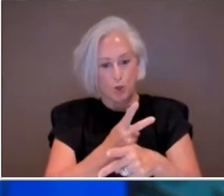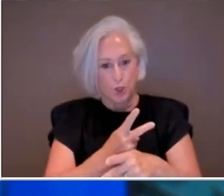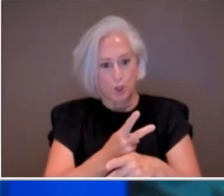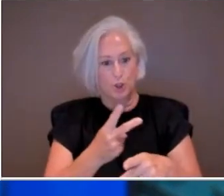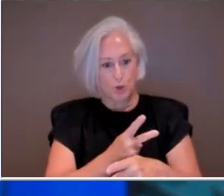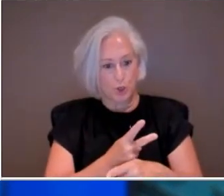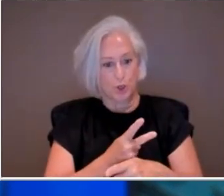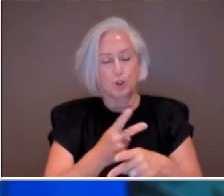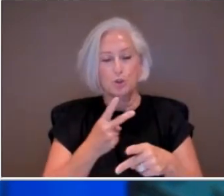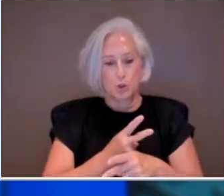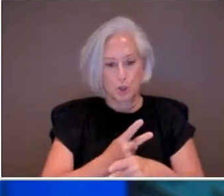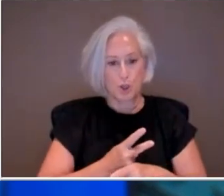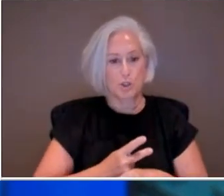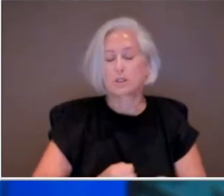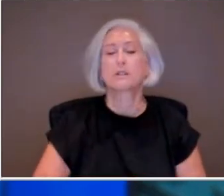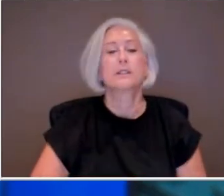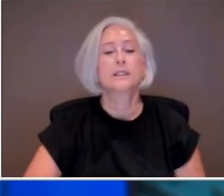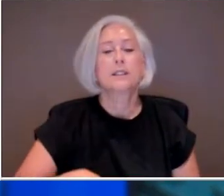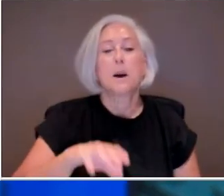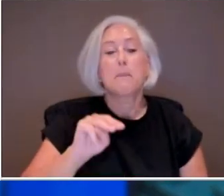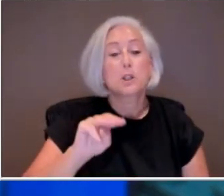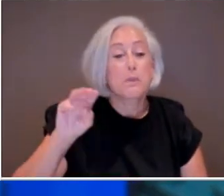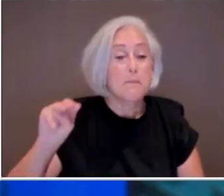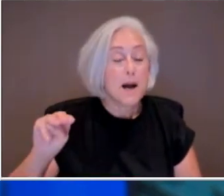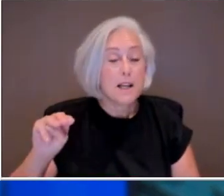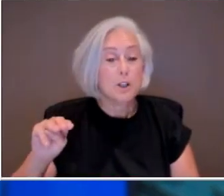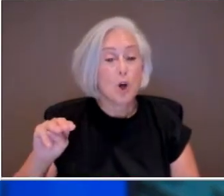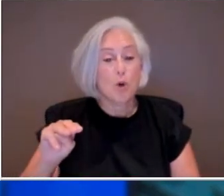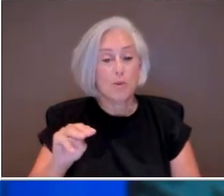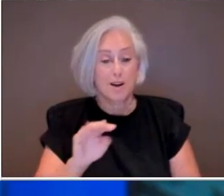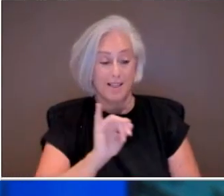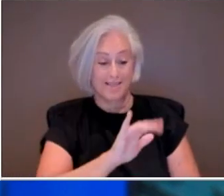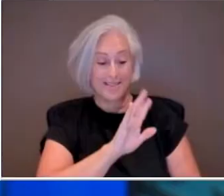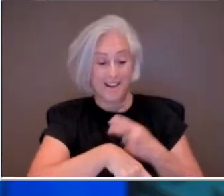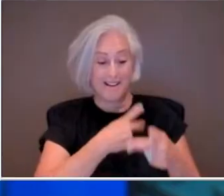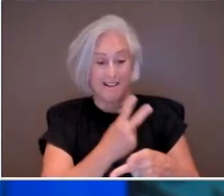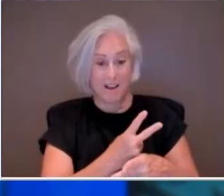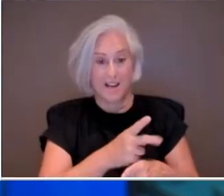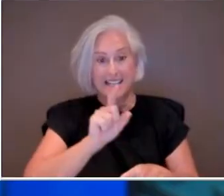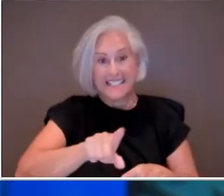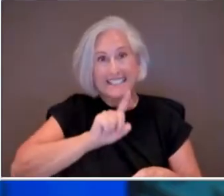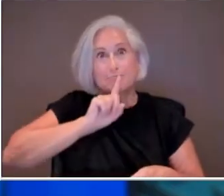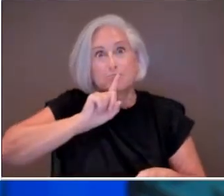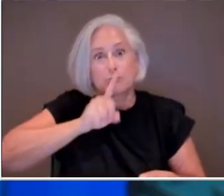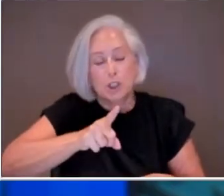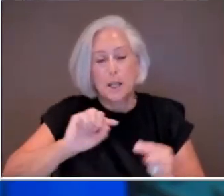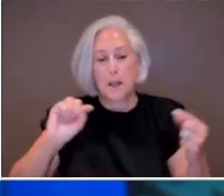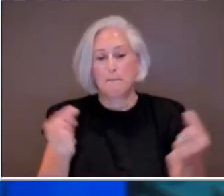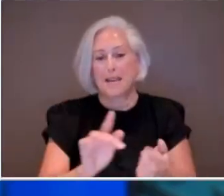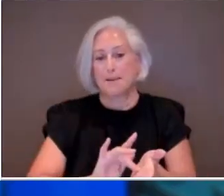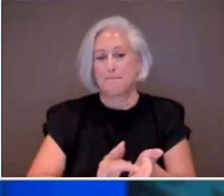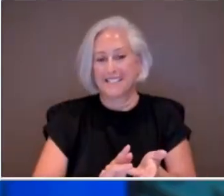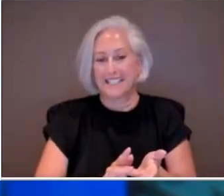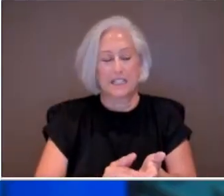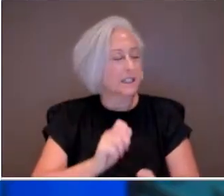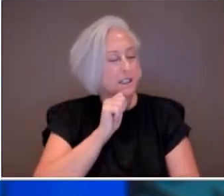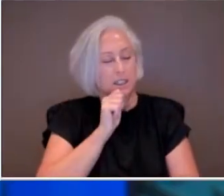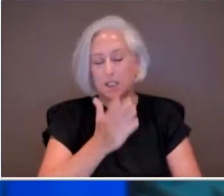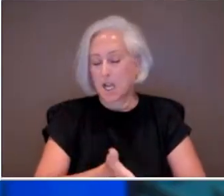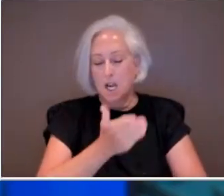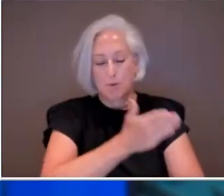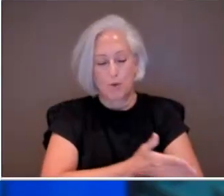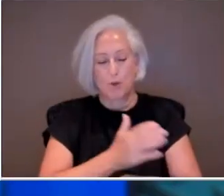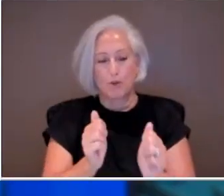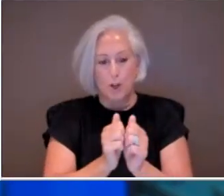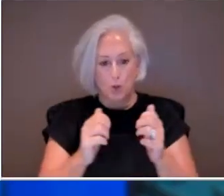is like a type that, you need real pain medications, and it doesn't actually improve without any,